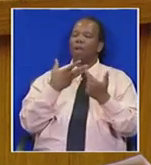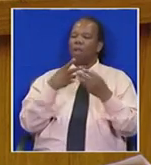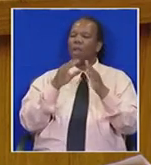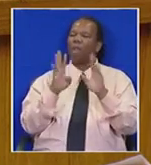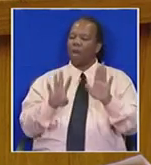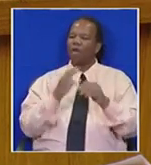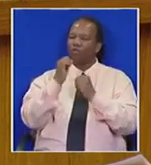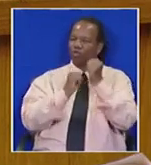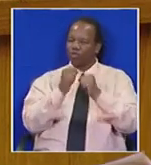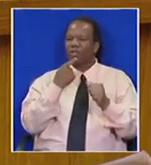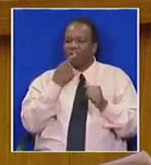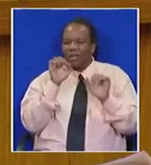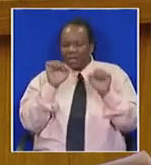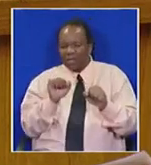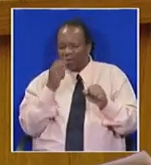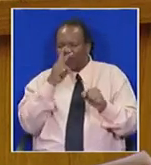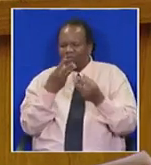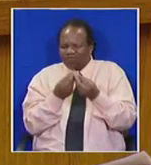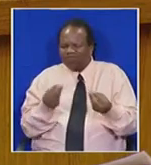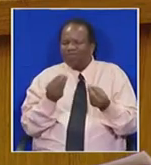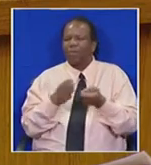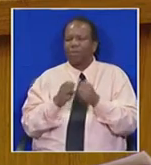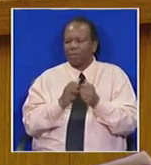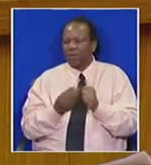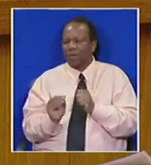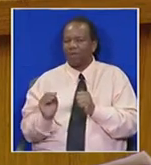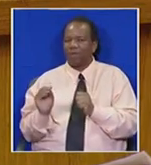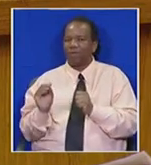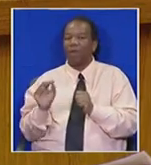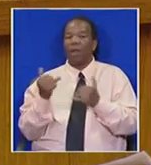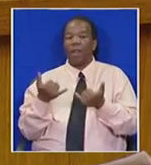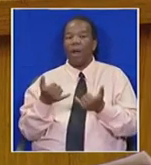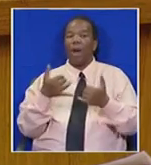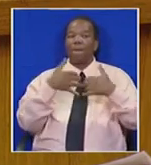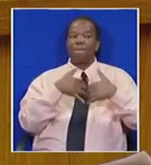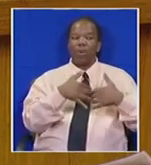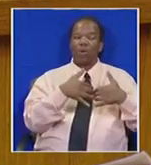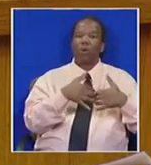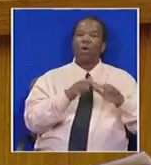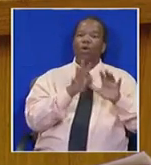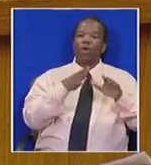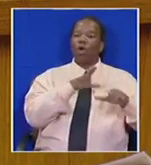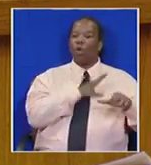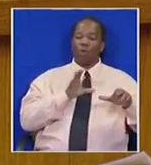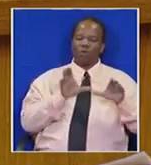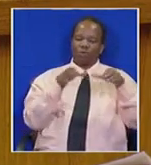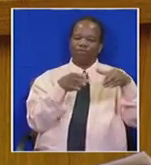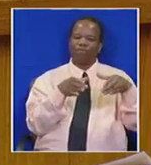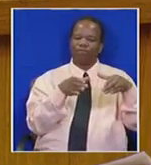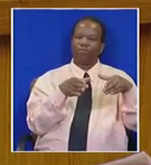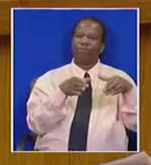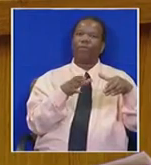state of governments. In pursuance of this, we established a commission, and after that, we had the